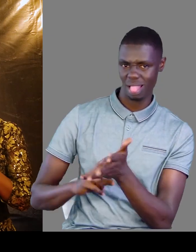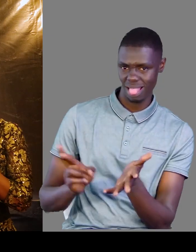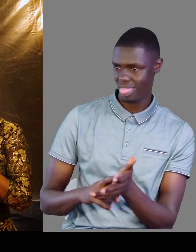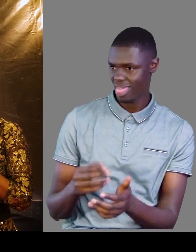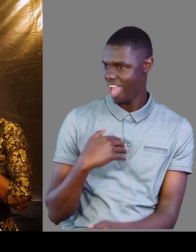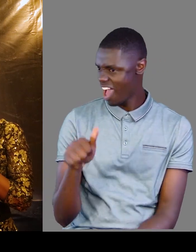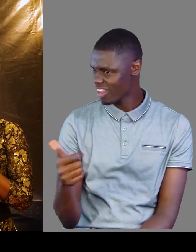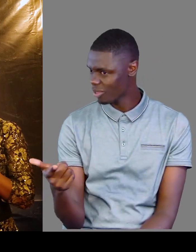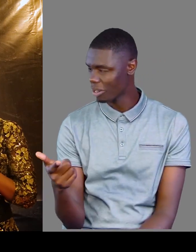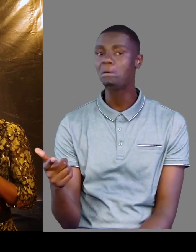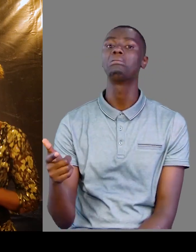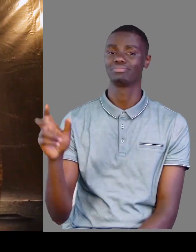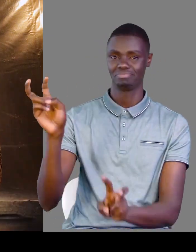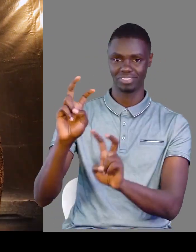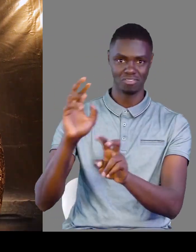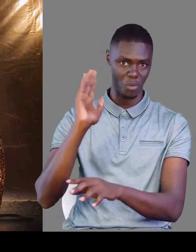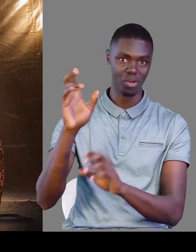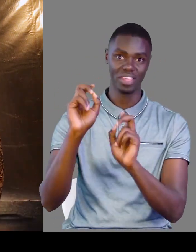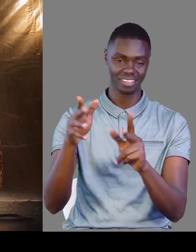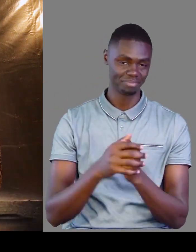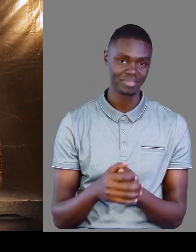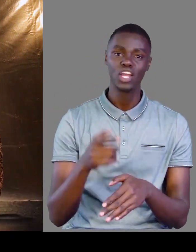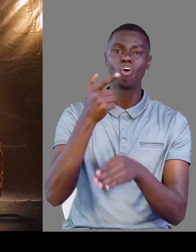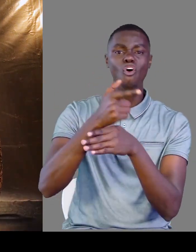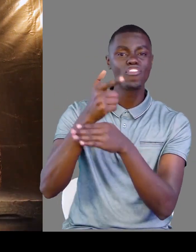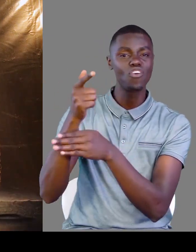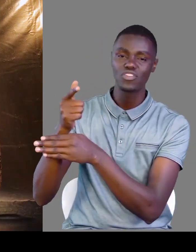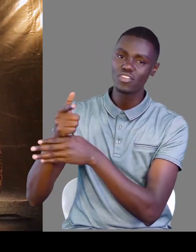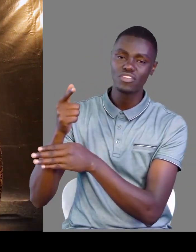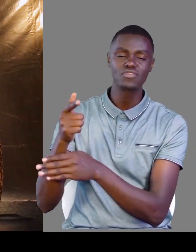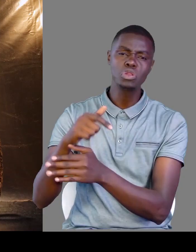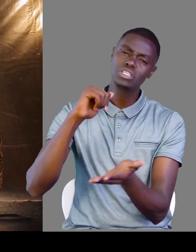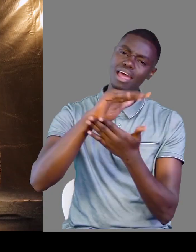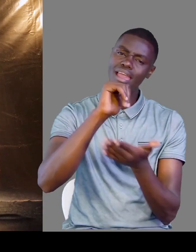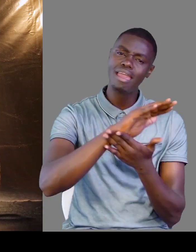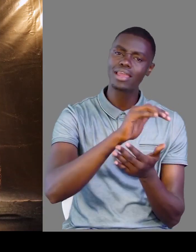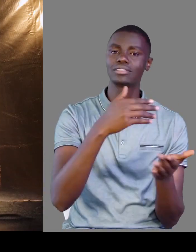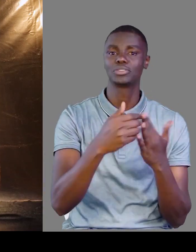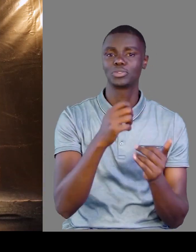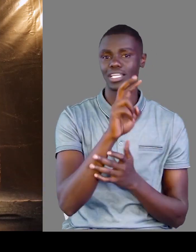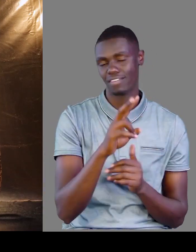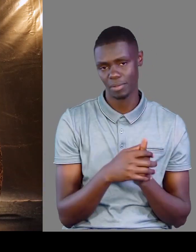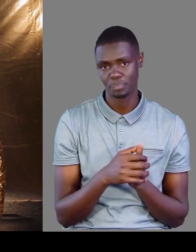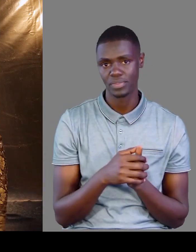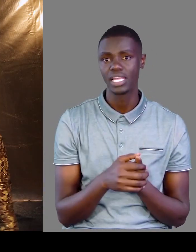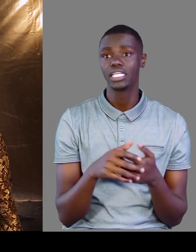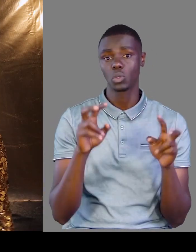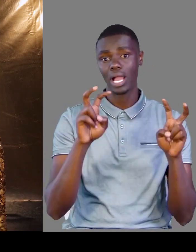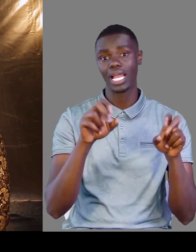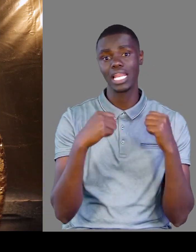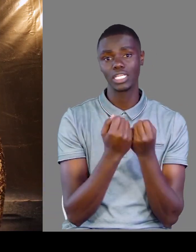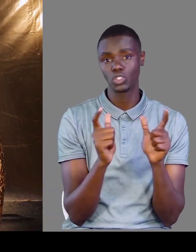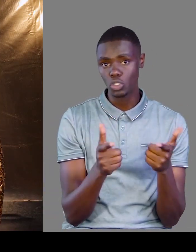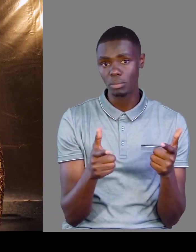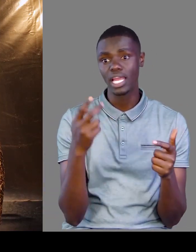moja tu? Tutatafuta sawa. Kama hujatuma video, tafadhali kumbuka tuma video to Science TV. Check the social media pages.